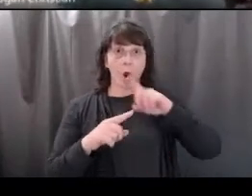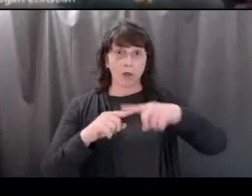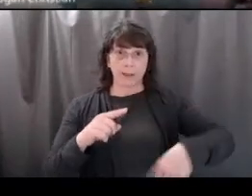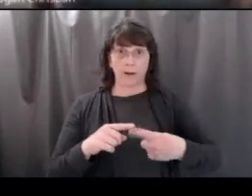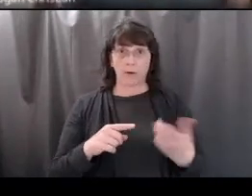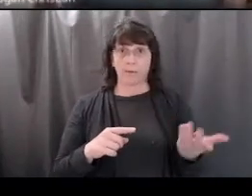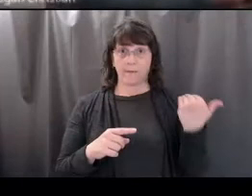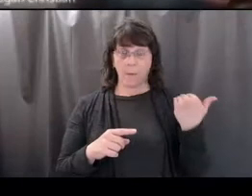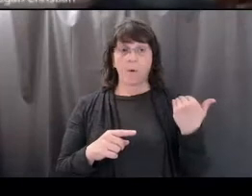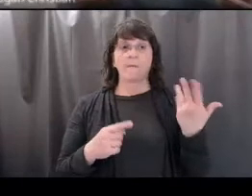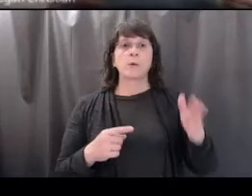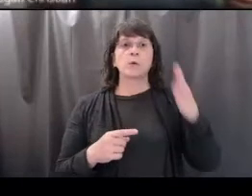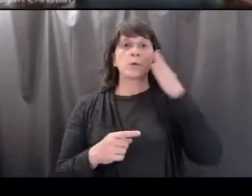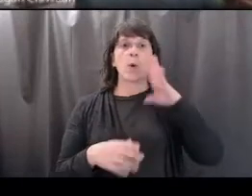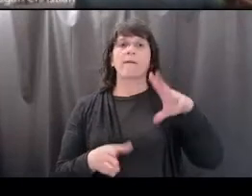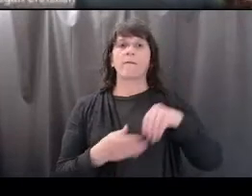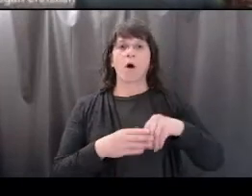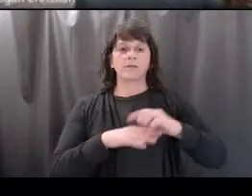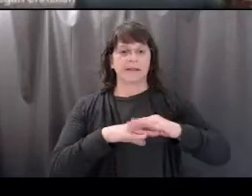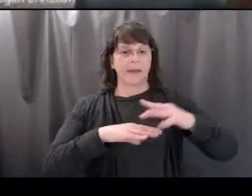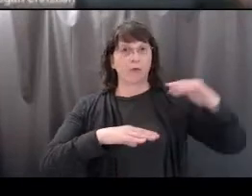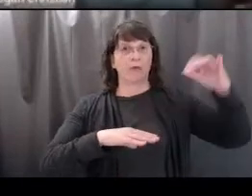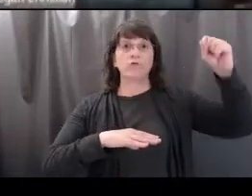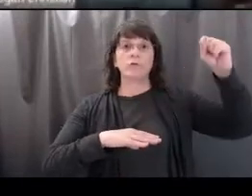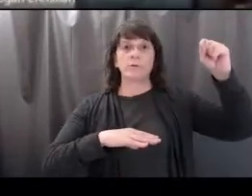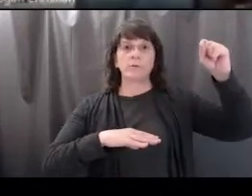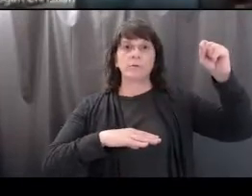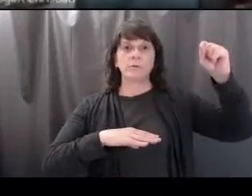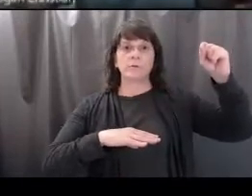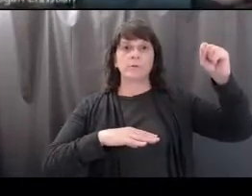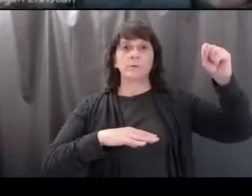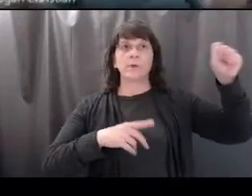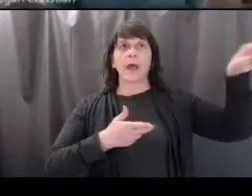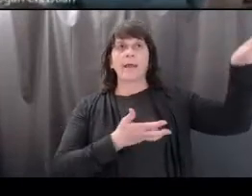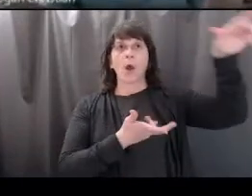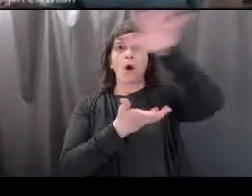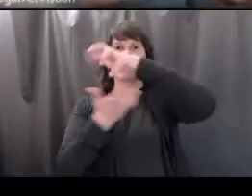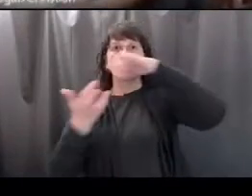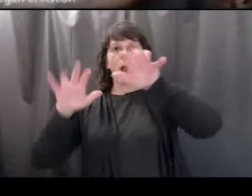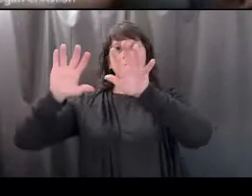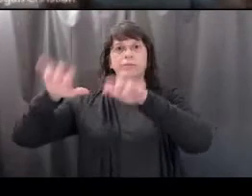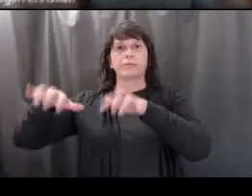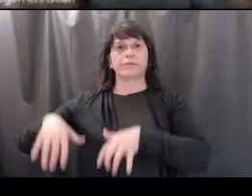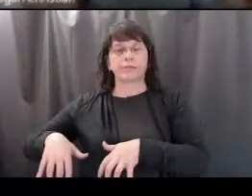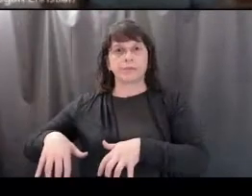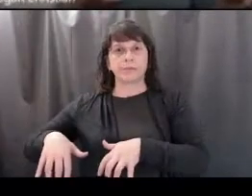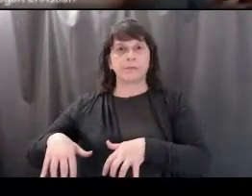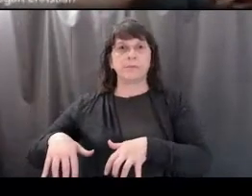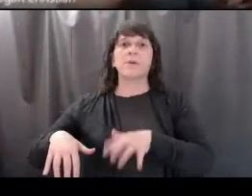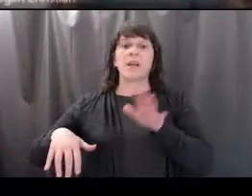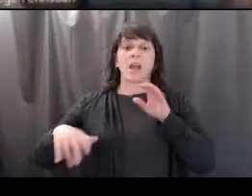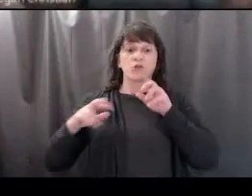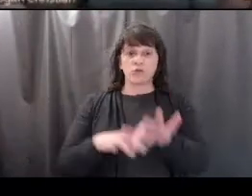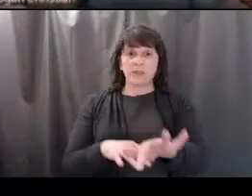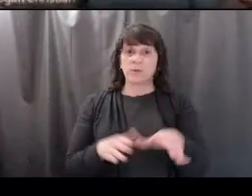cycle, you know that it involves evaporation and eventually precipitation, and streams and rivers are a